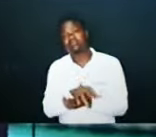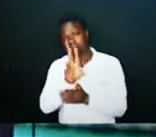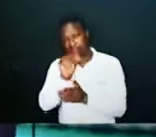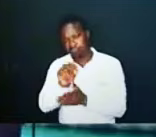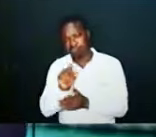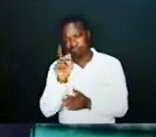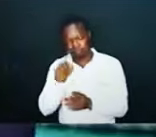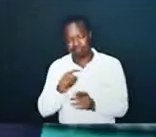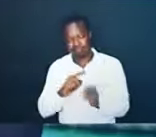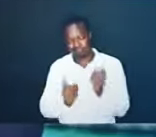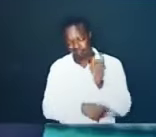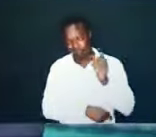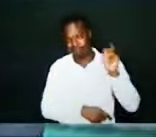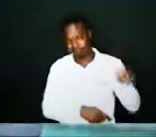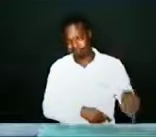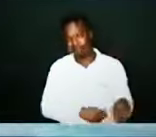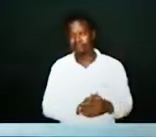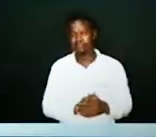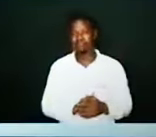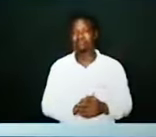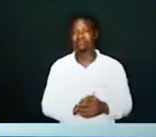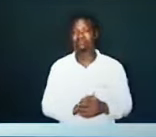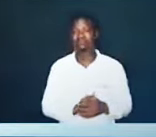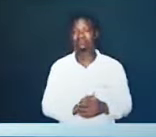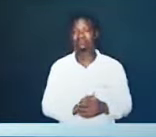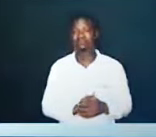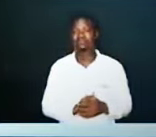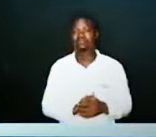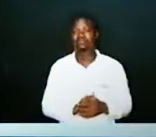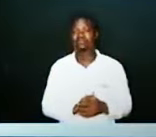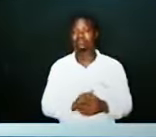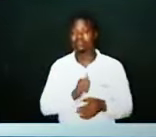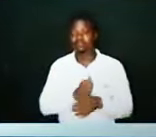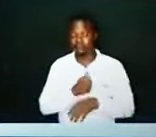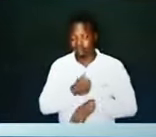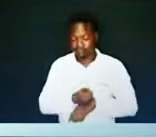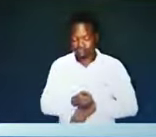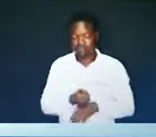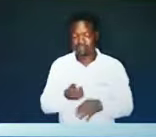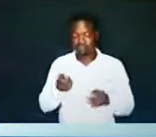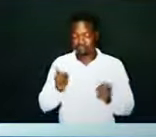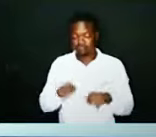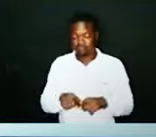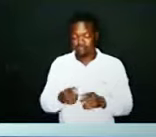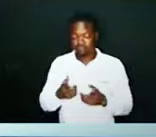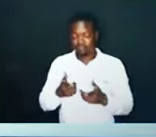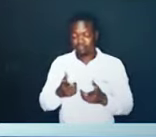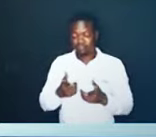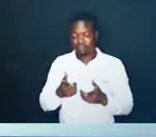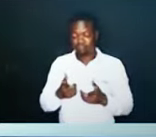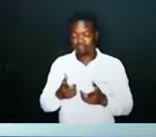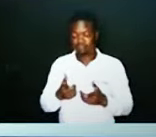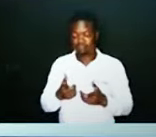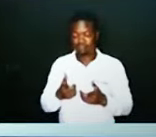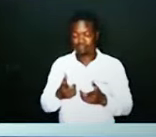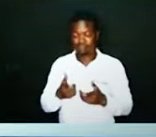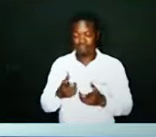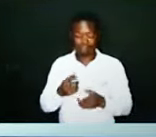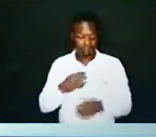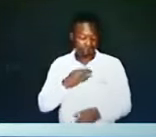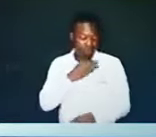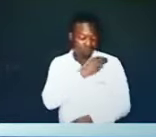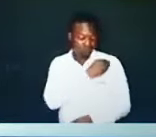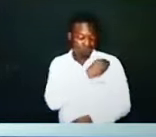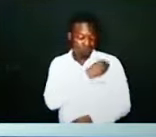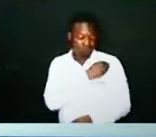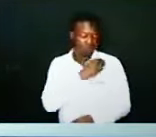mahu crying. Now, when this news of the fact that they were going to destroy all Israel got to the ears of Mordecai and eventually